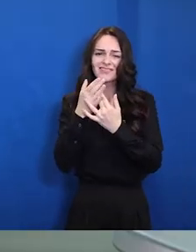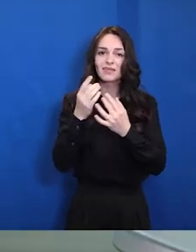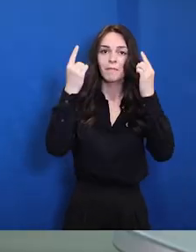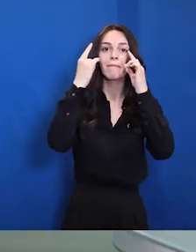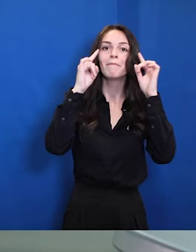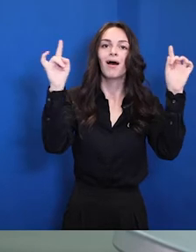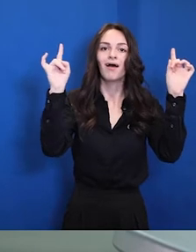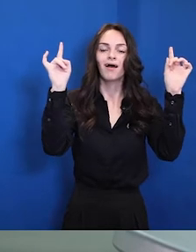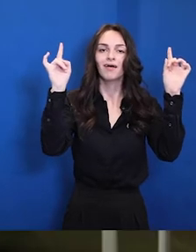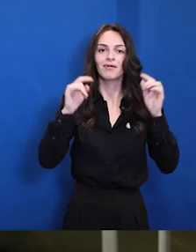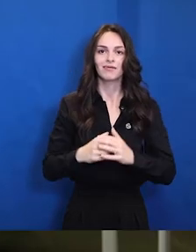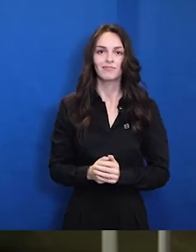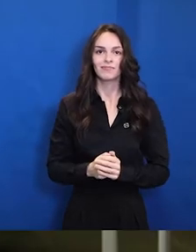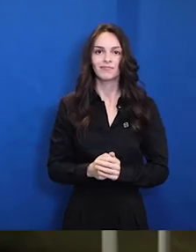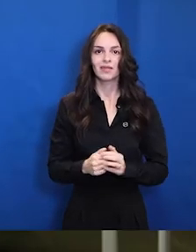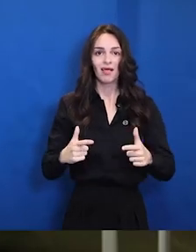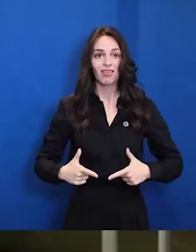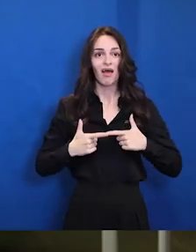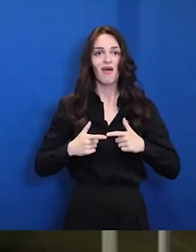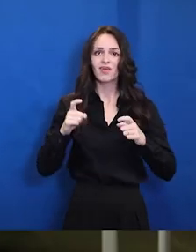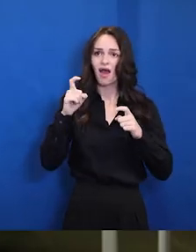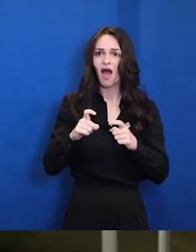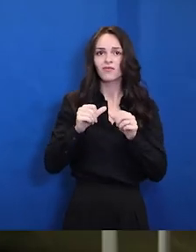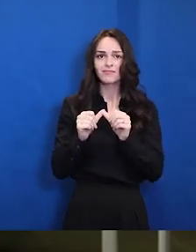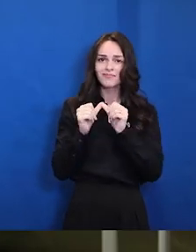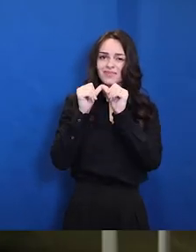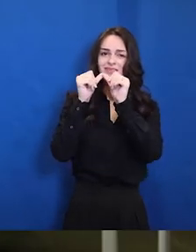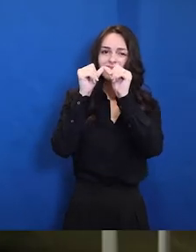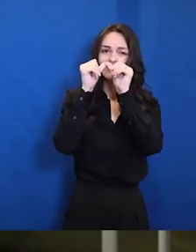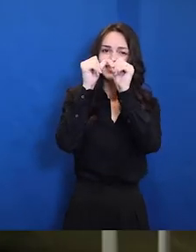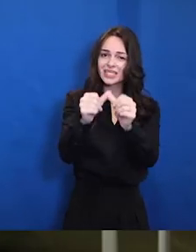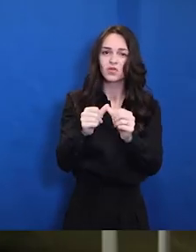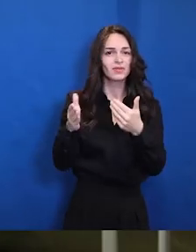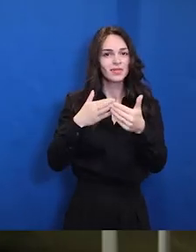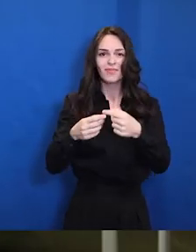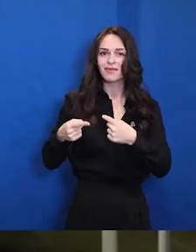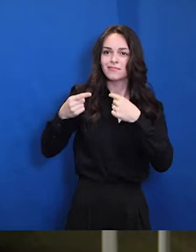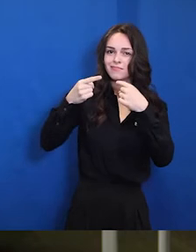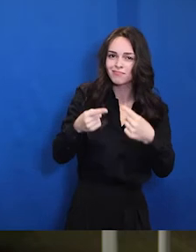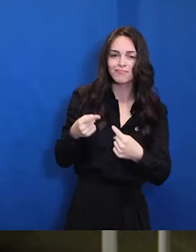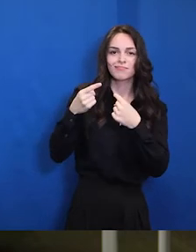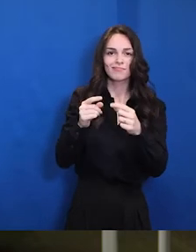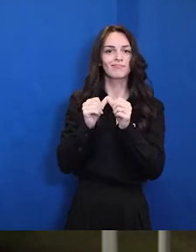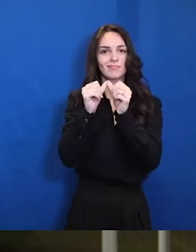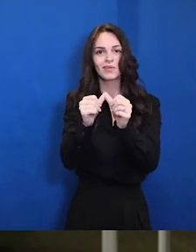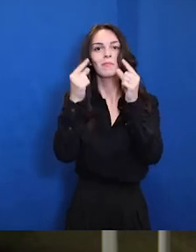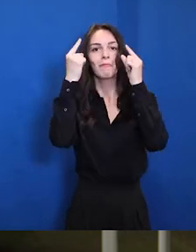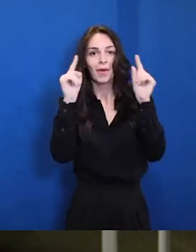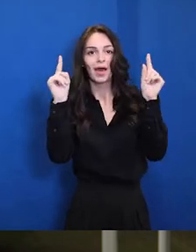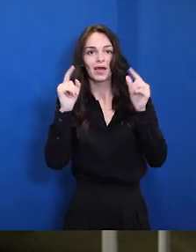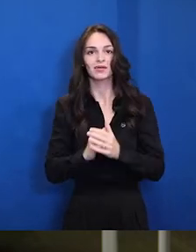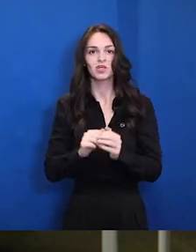grow from adversity. In life, we need to have perseverance and resilience,